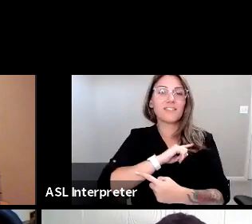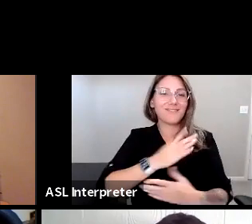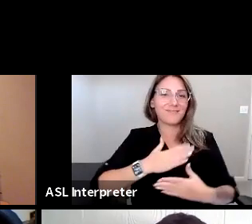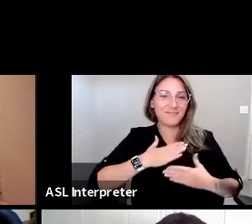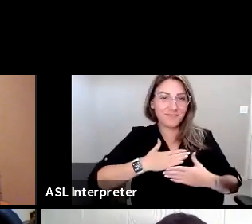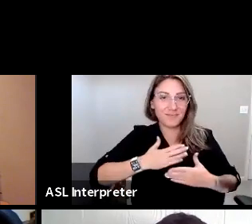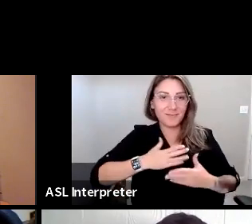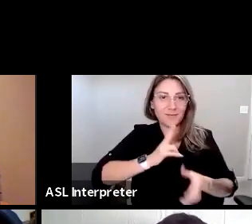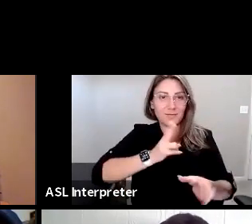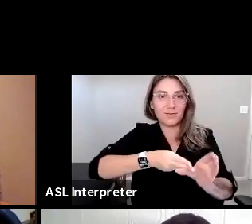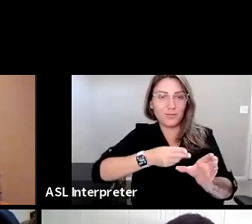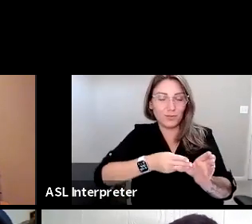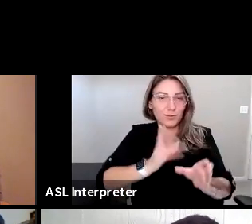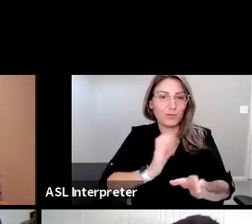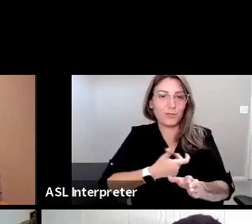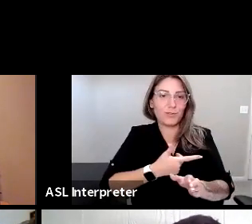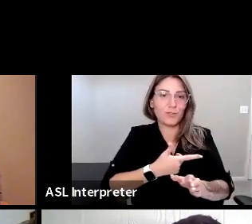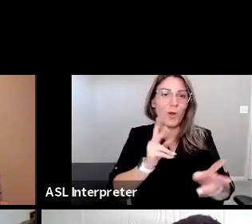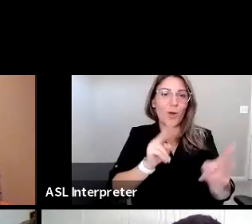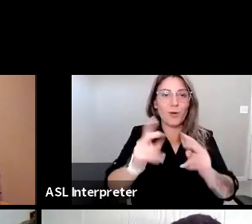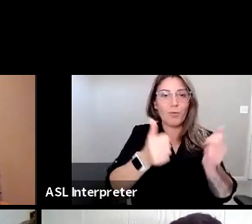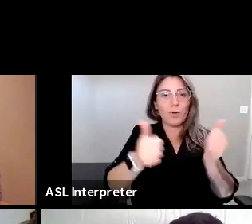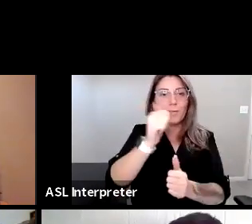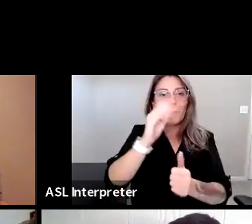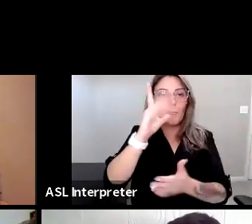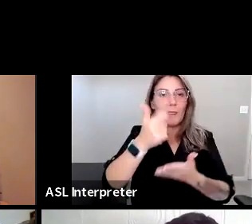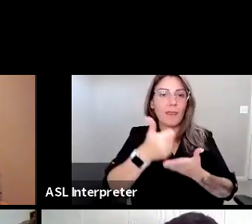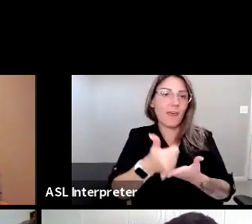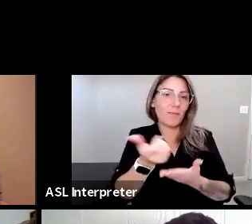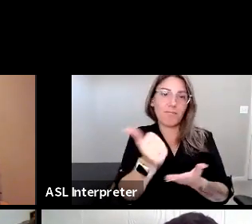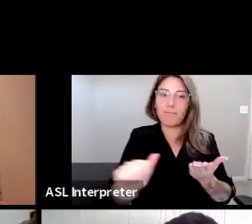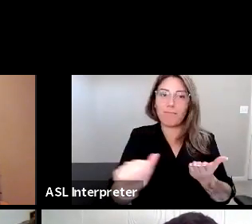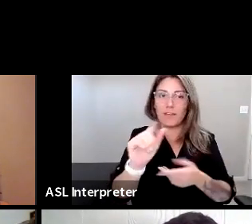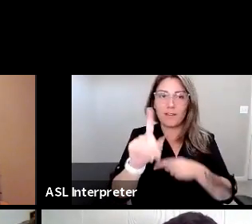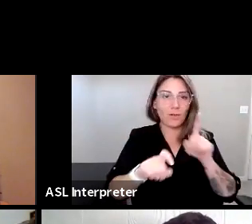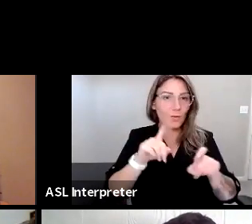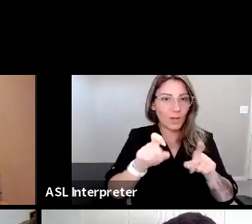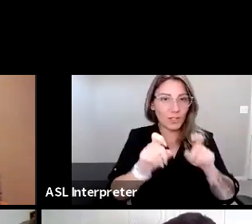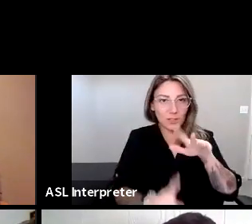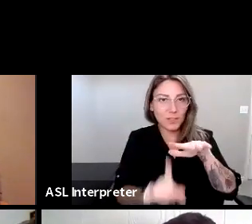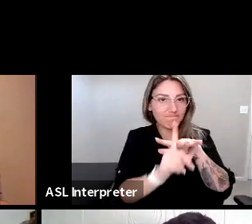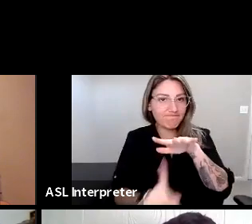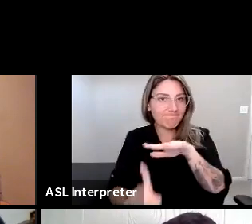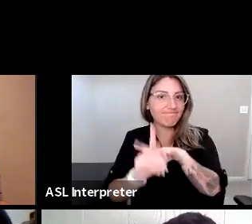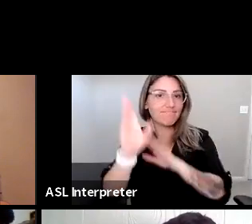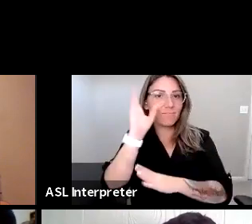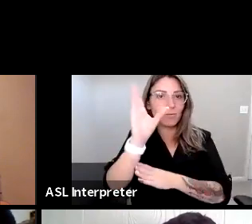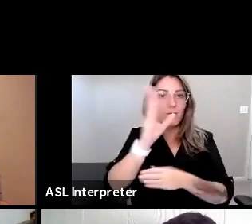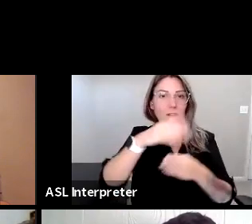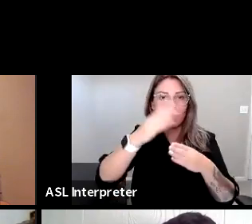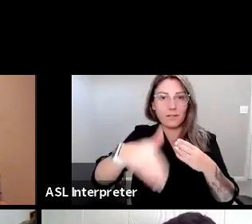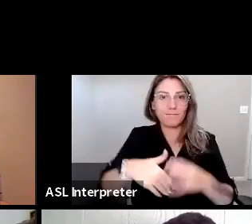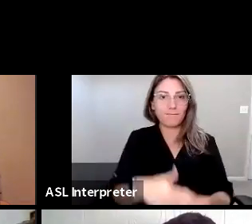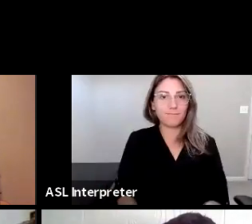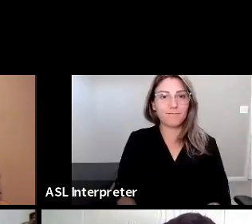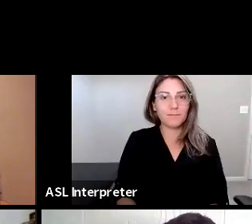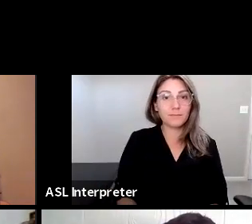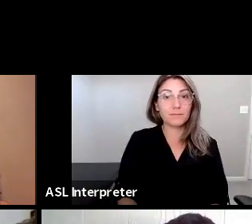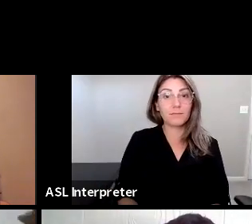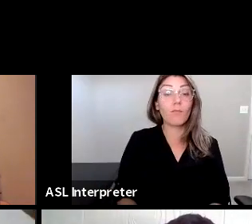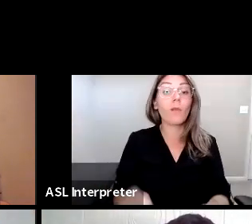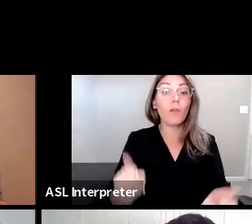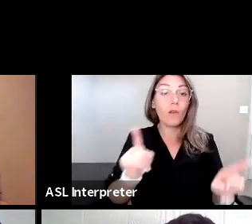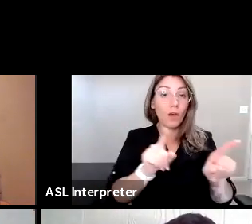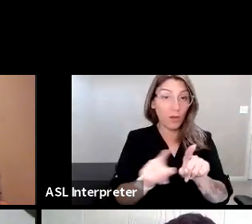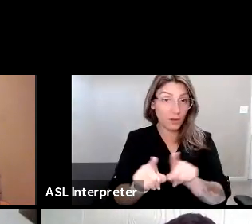Maria Alonso Luasis, who will be helping us field any potential questions that come up at the end. And also,